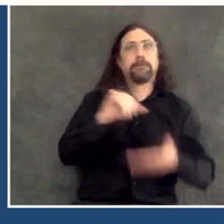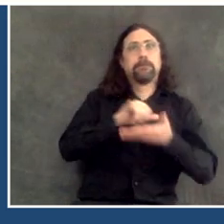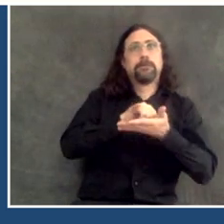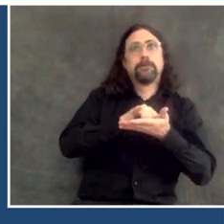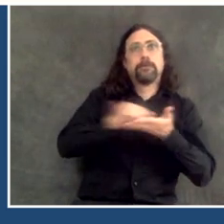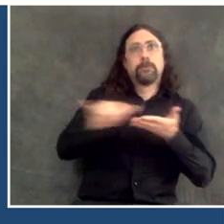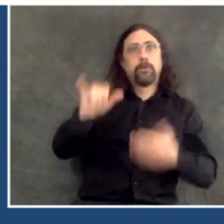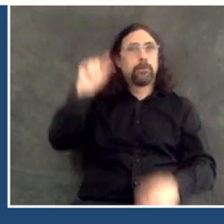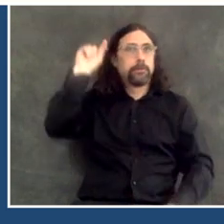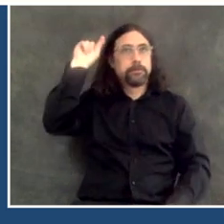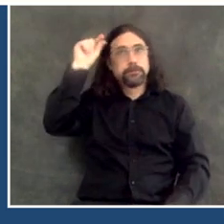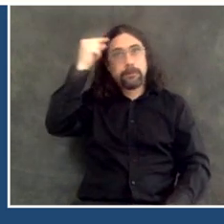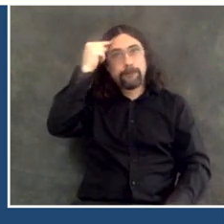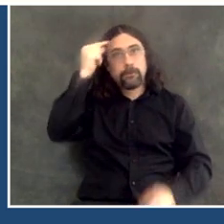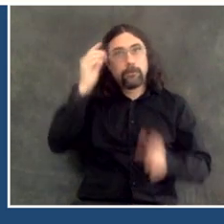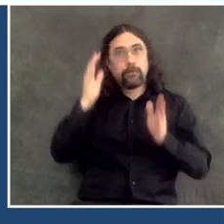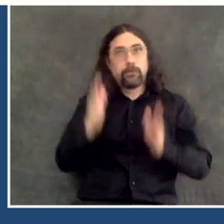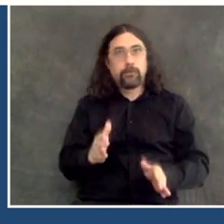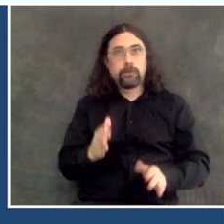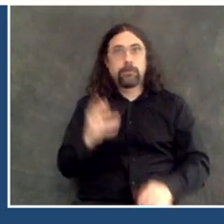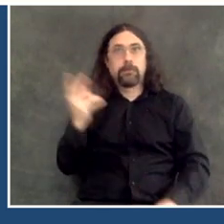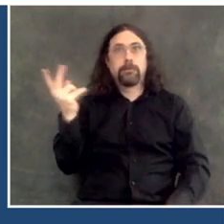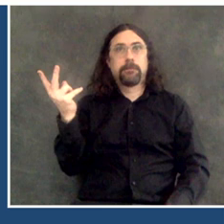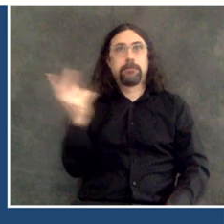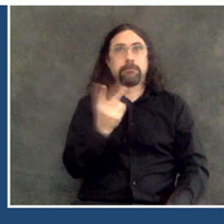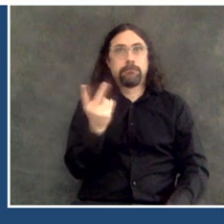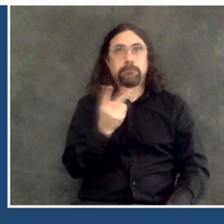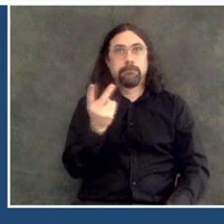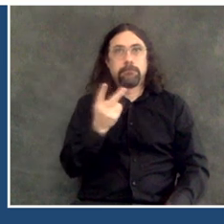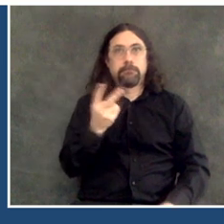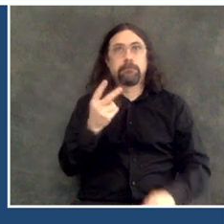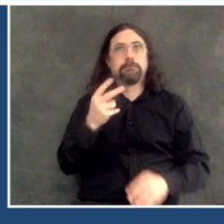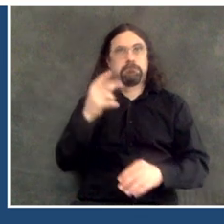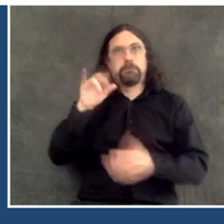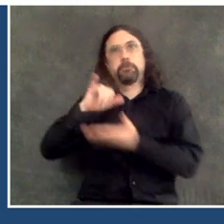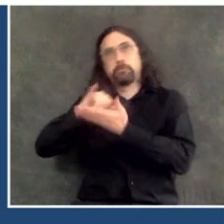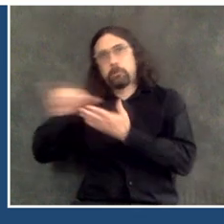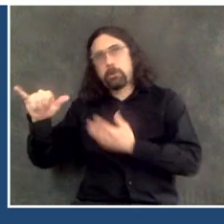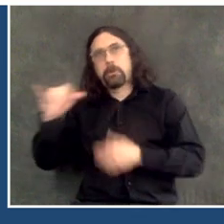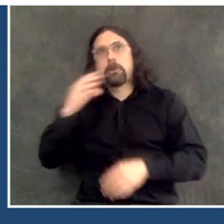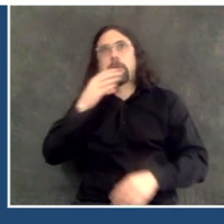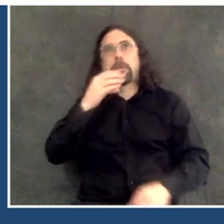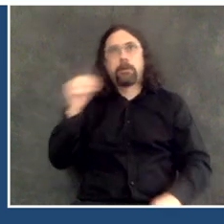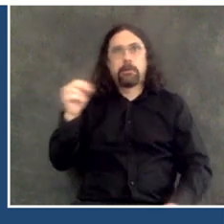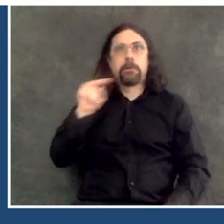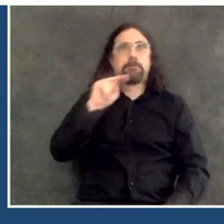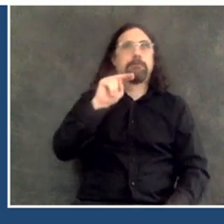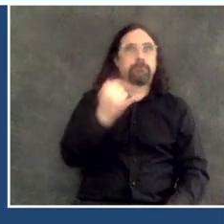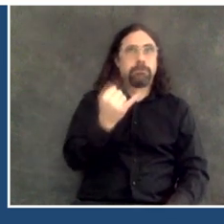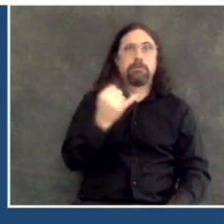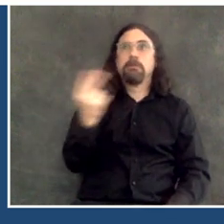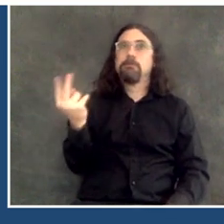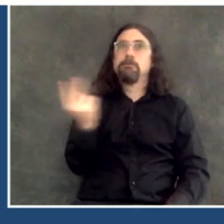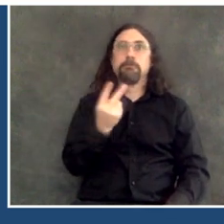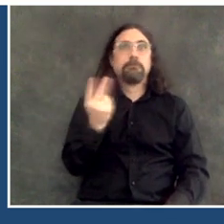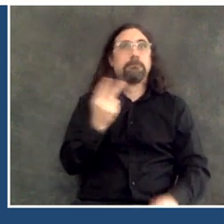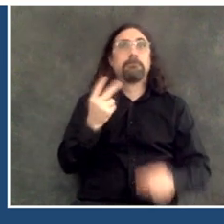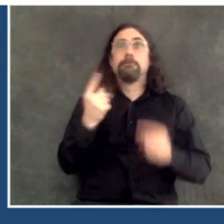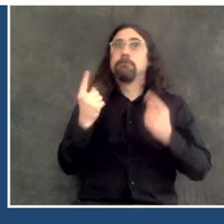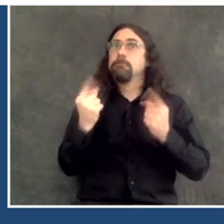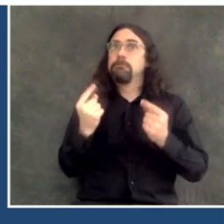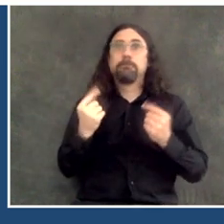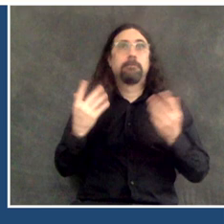order private companies to release any stockpile they